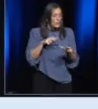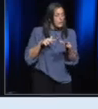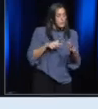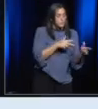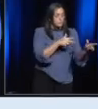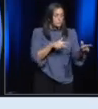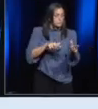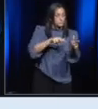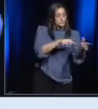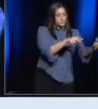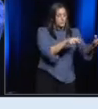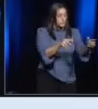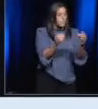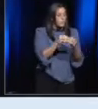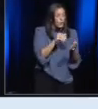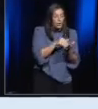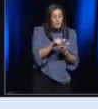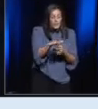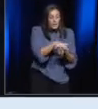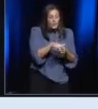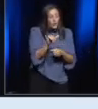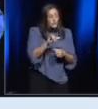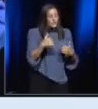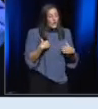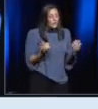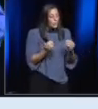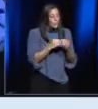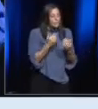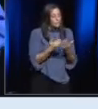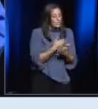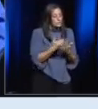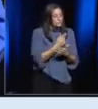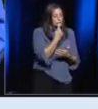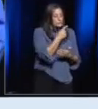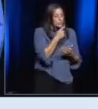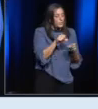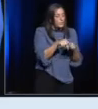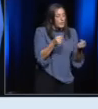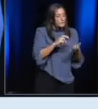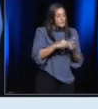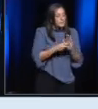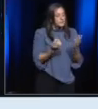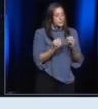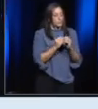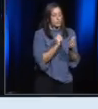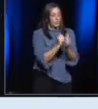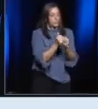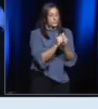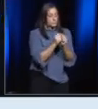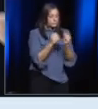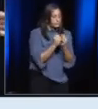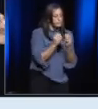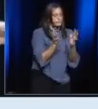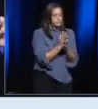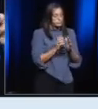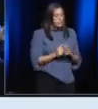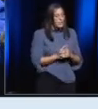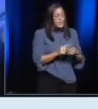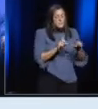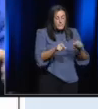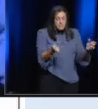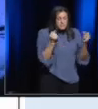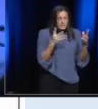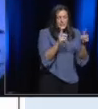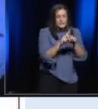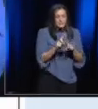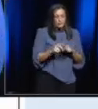higher rate, and they have more fresh tooth rake marks indicating higher levels of competition. Well, we had a lot of different